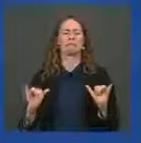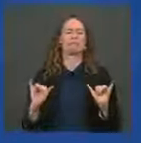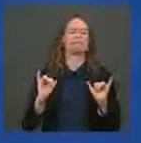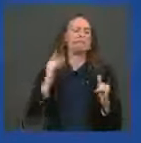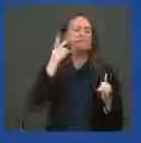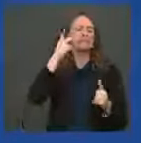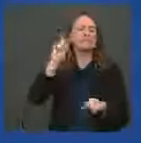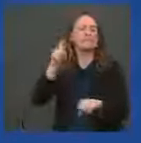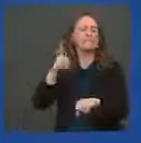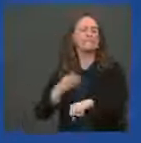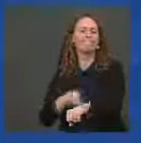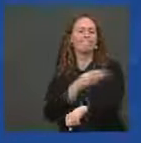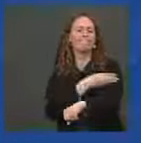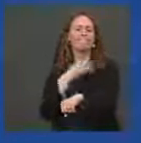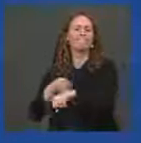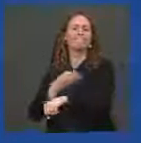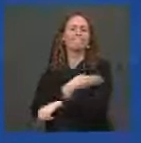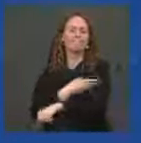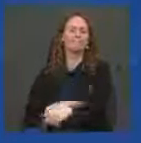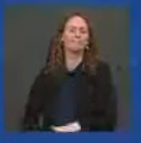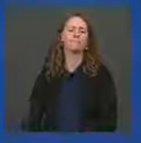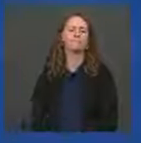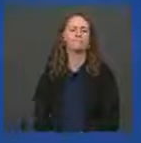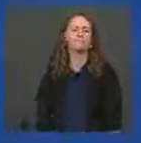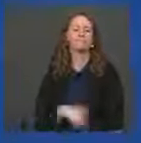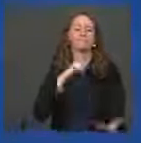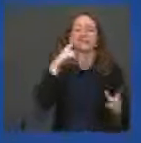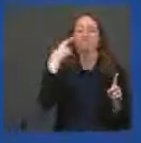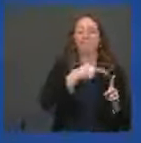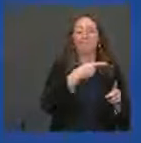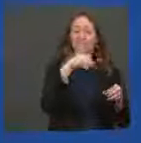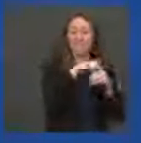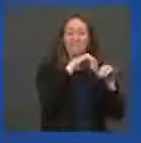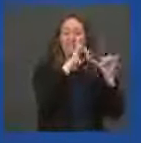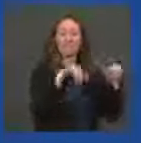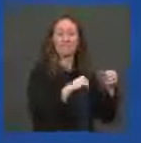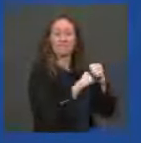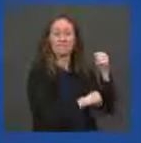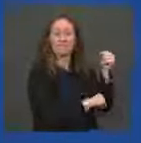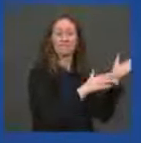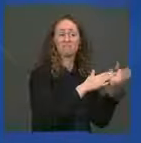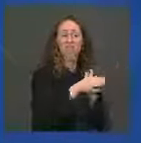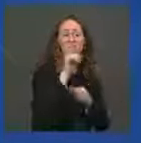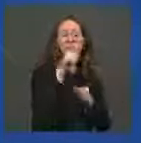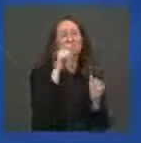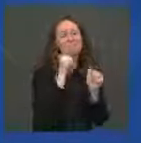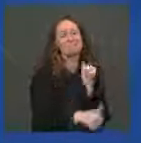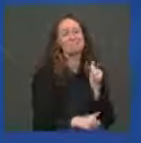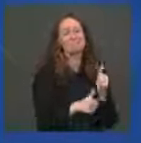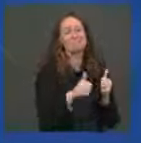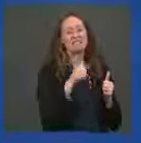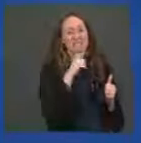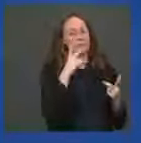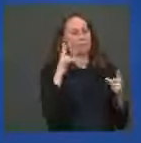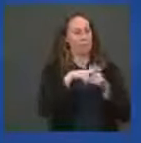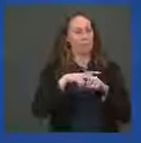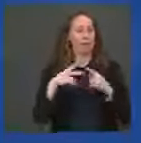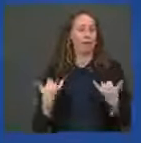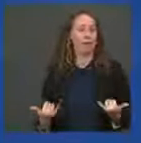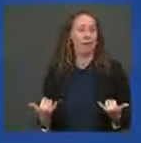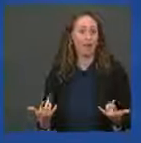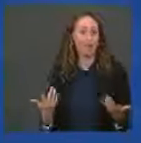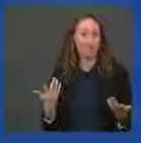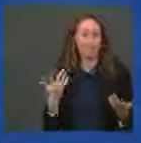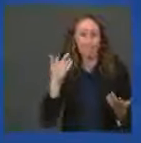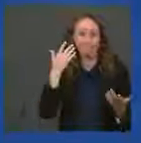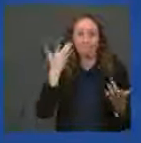important that we get the infrastructure plan passed, my infrastructure plan. And that supply chain system is almost entirely